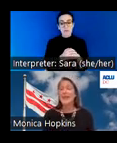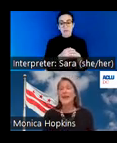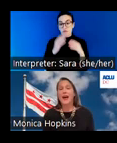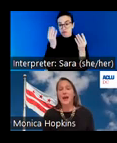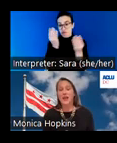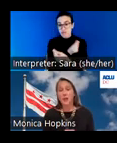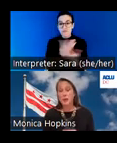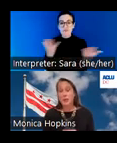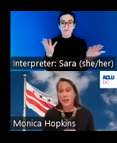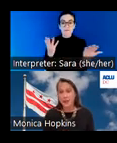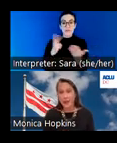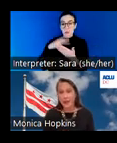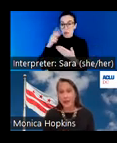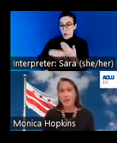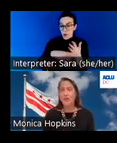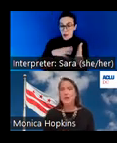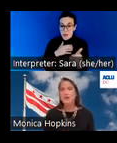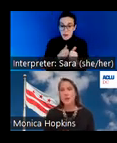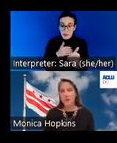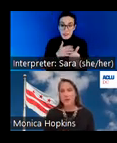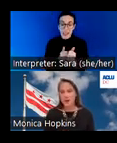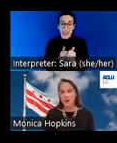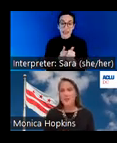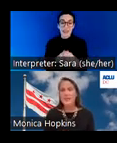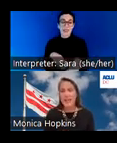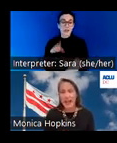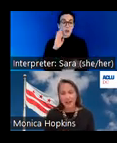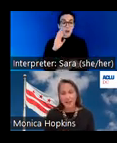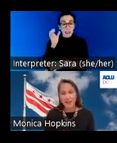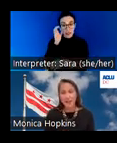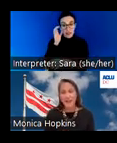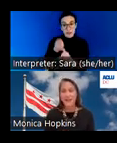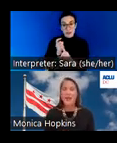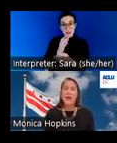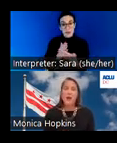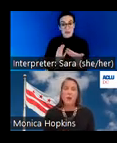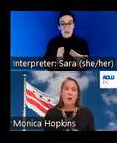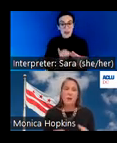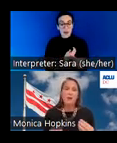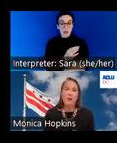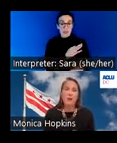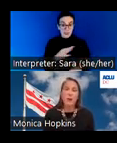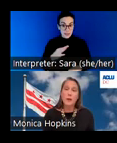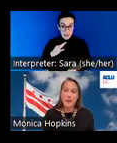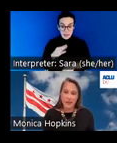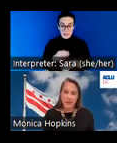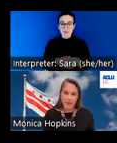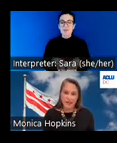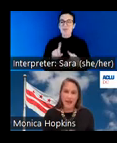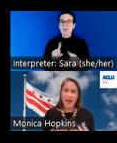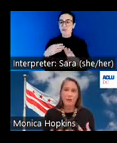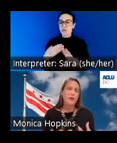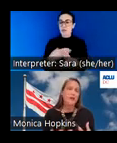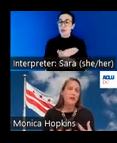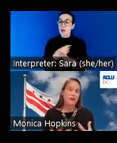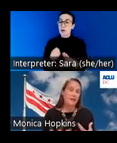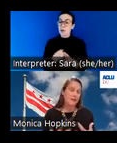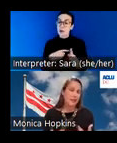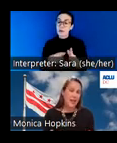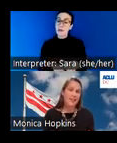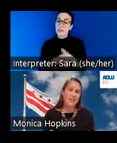updates. You'll be hearing from some of our staff. But before we begin, I